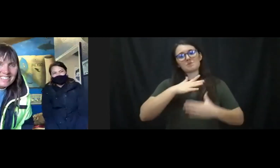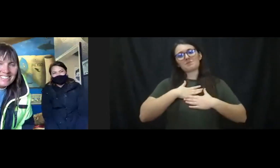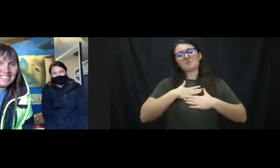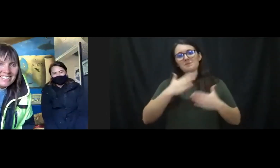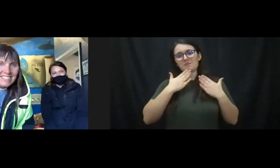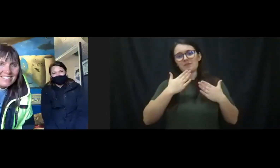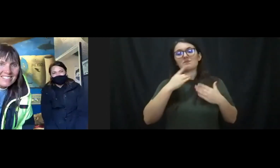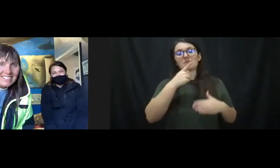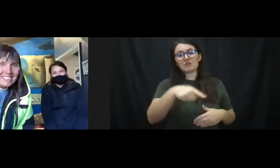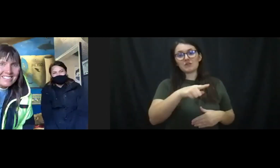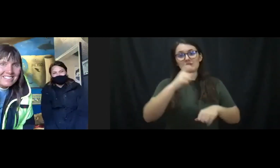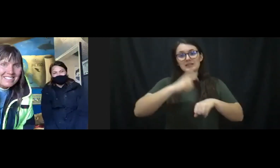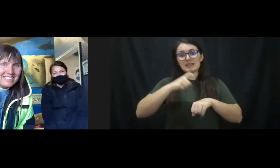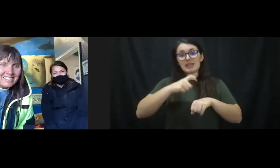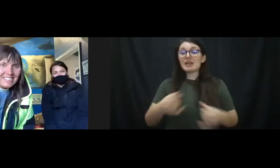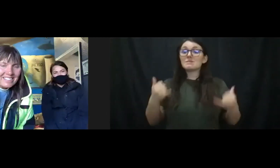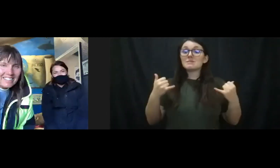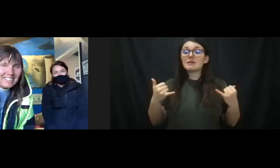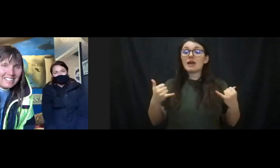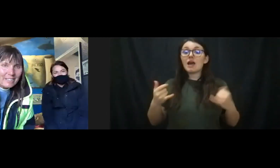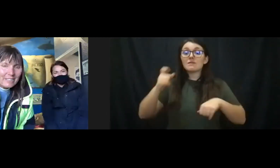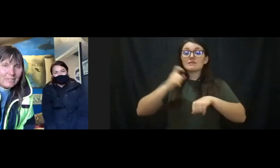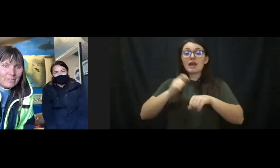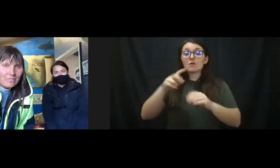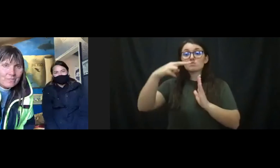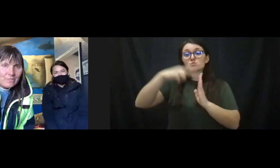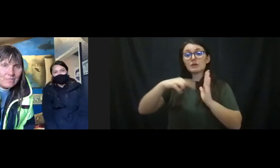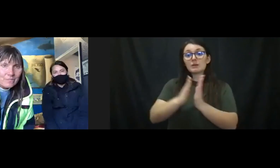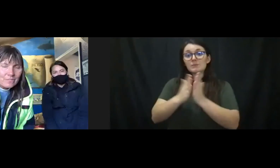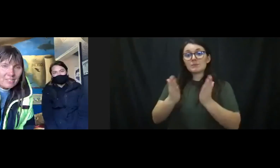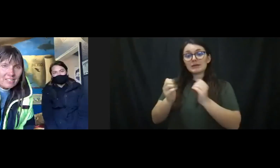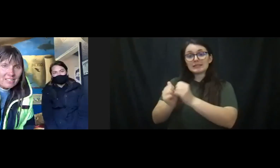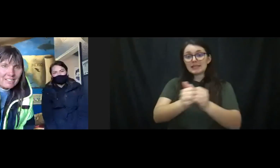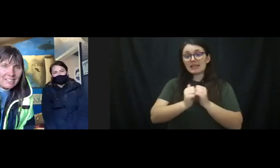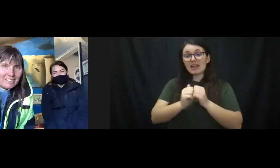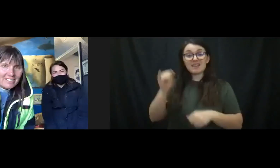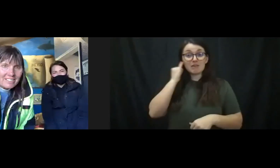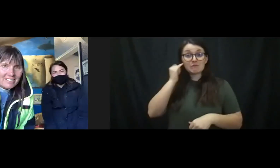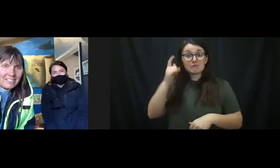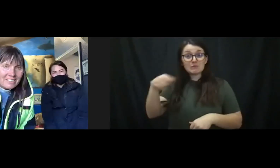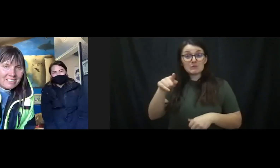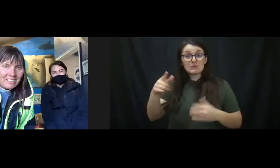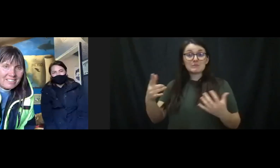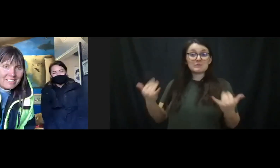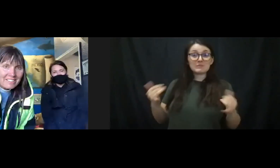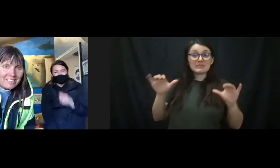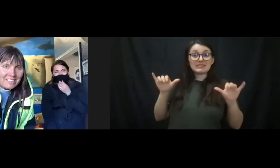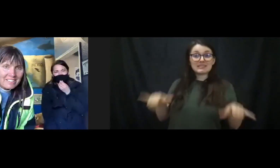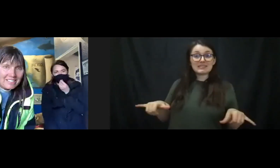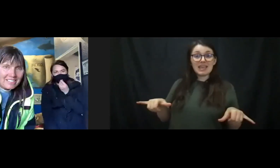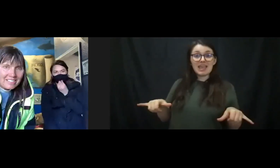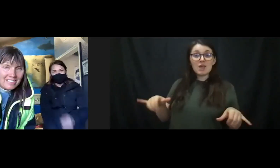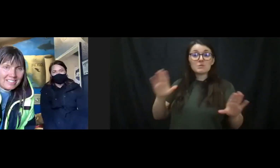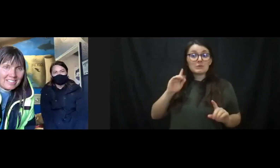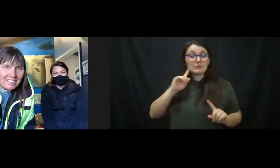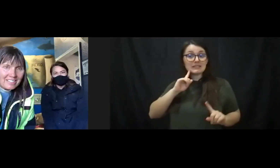and we're going to read a book together. And so if y'all want to just hang out, and we will say goodbye to